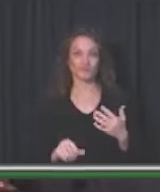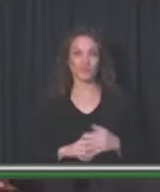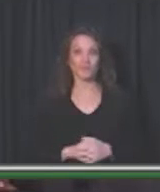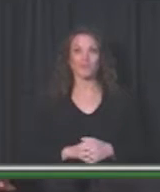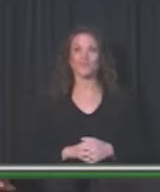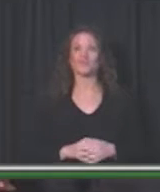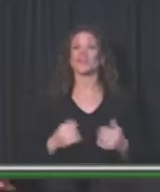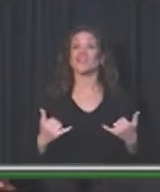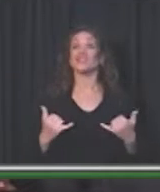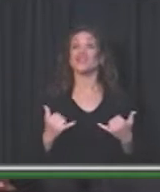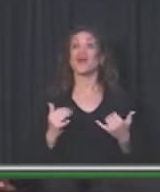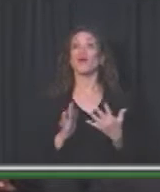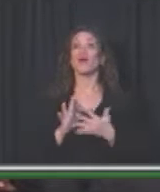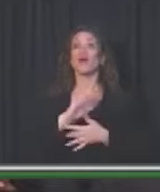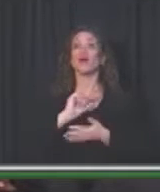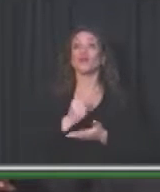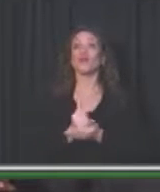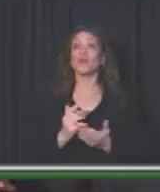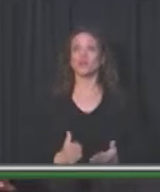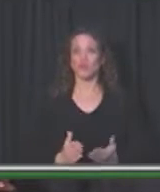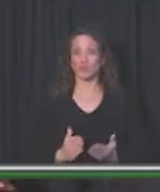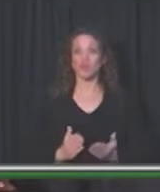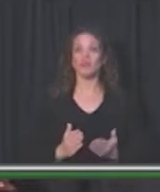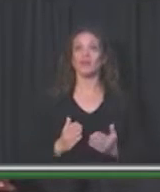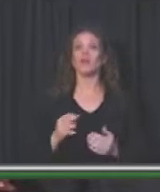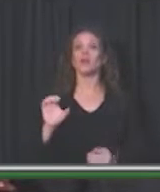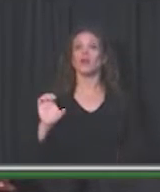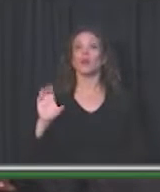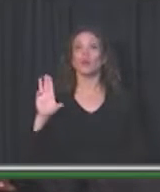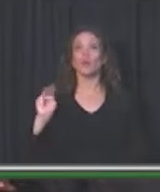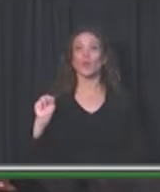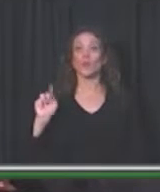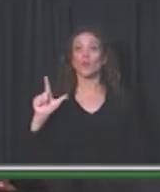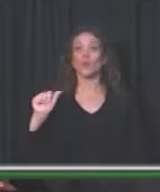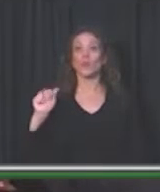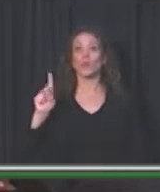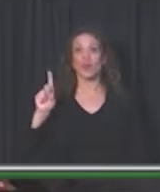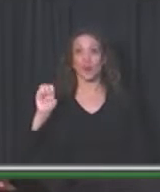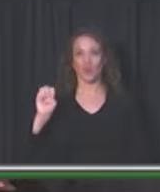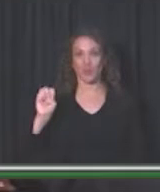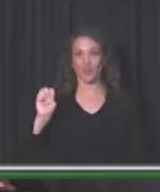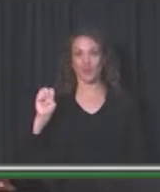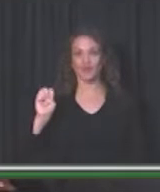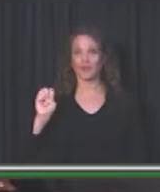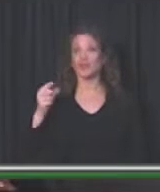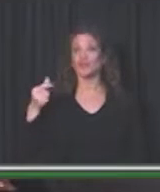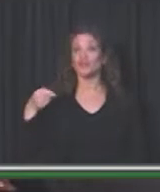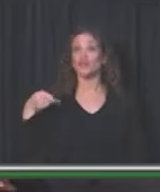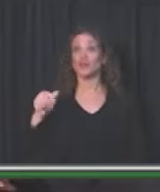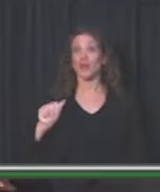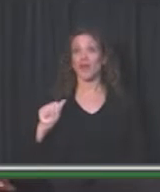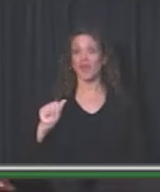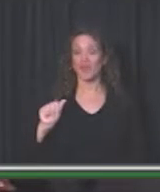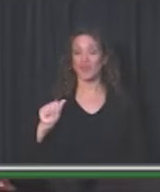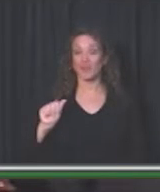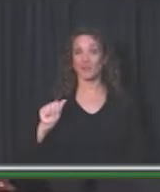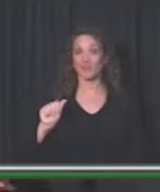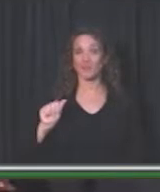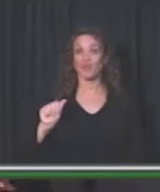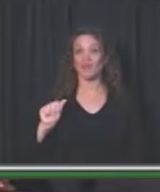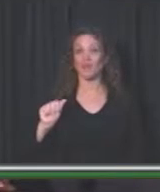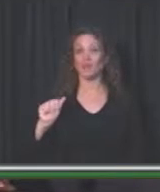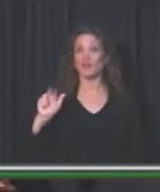well, the undergraduate graduating cum laude was a grade point average